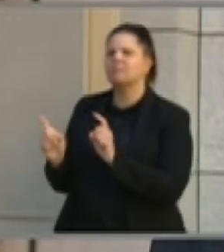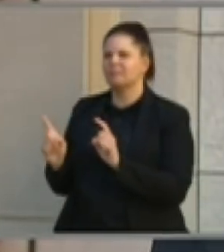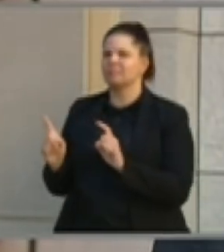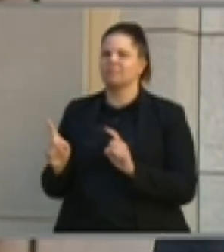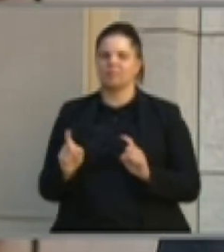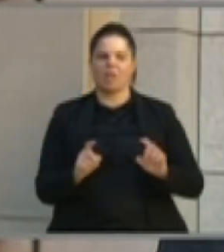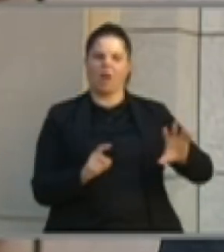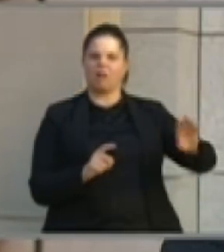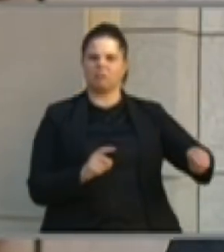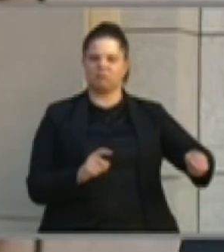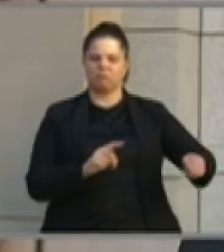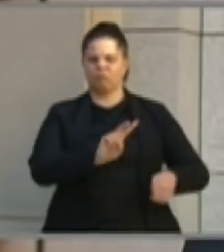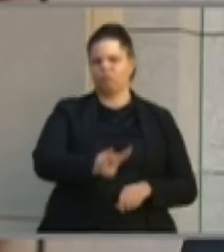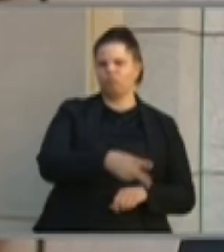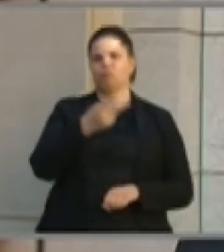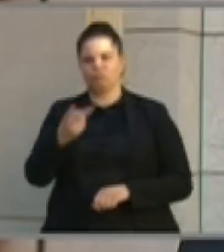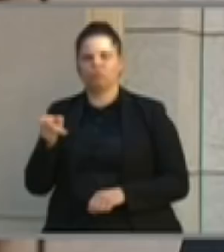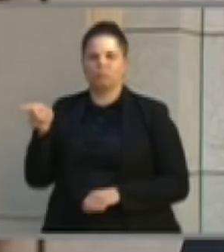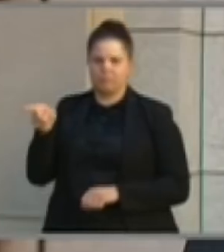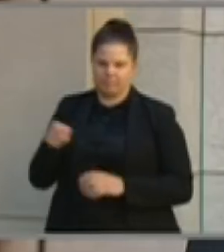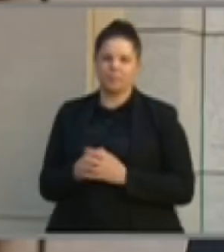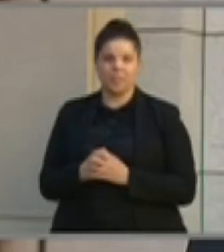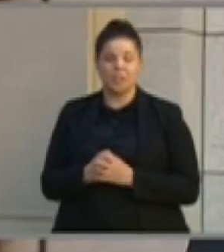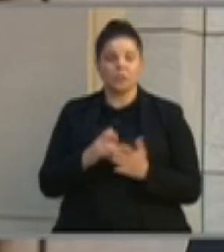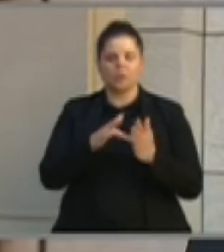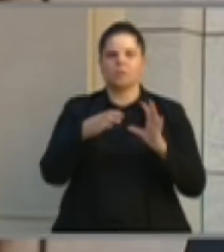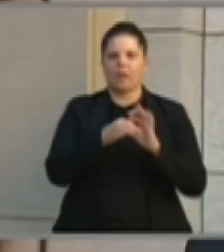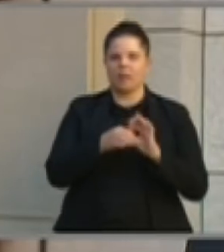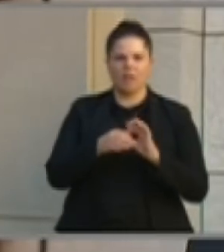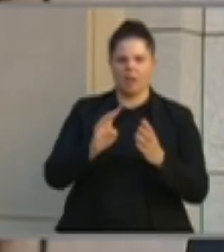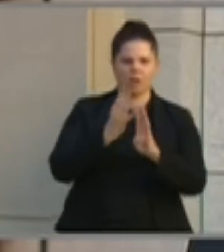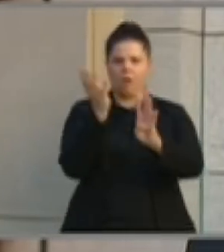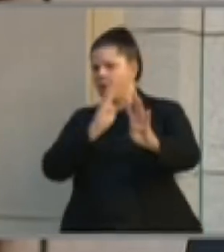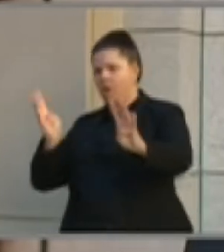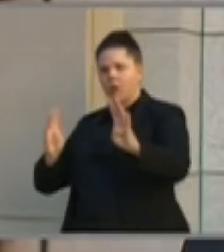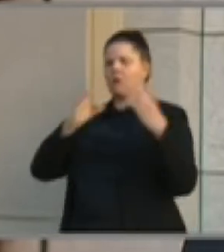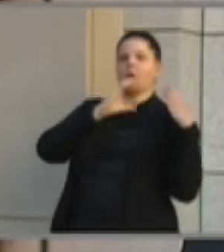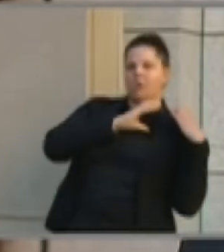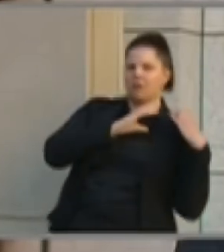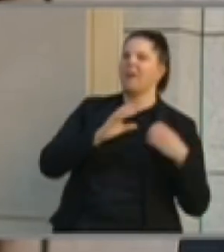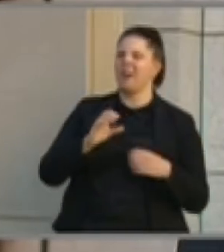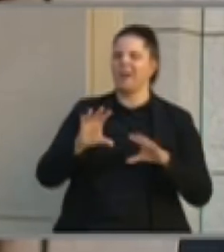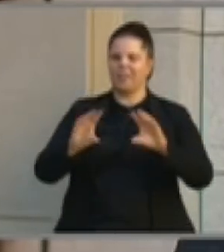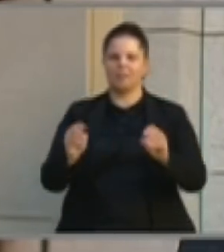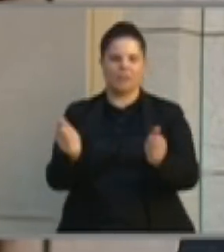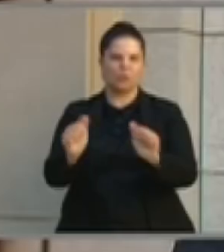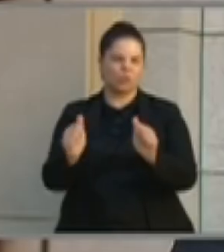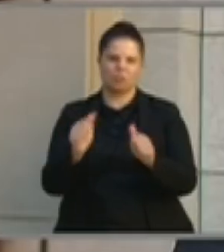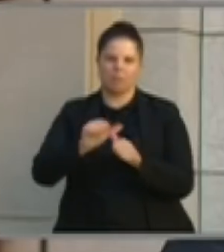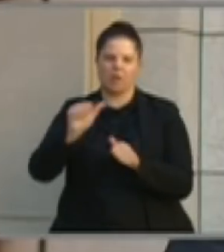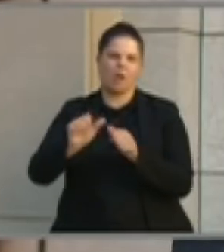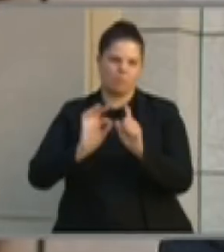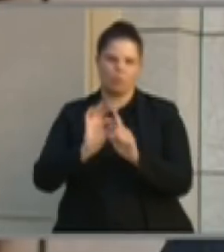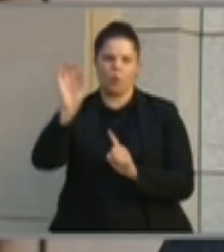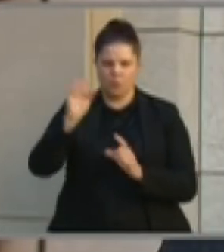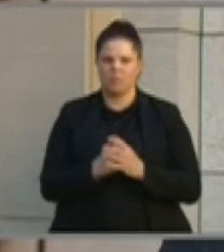will mean it will take a lot of pressure off Centrelink and the government services system, and that'll hopefully mean that we'll be able to even